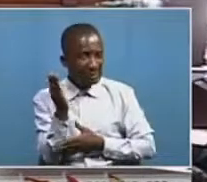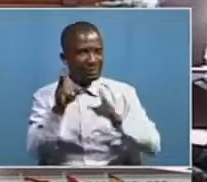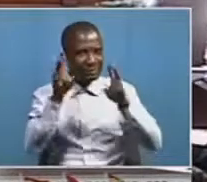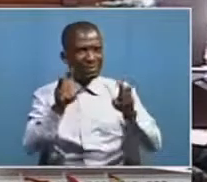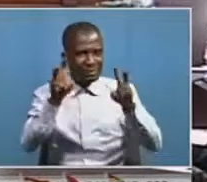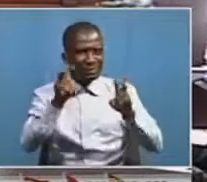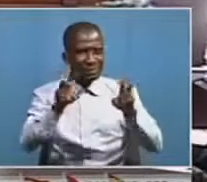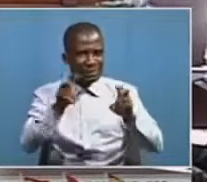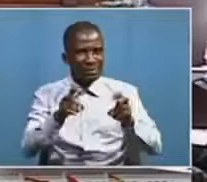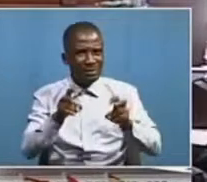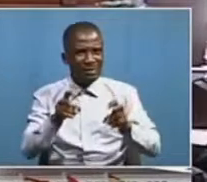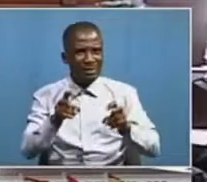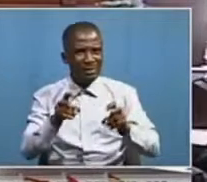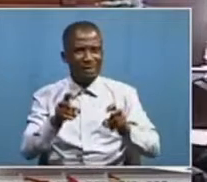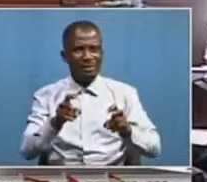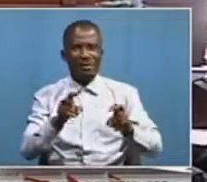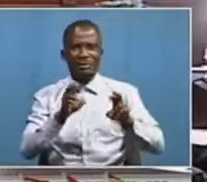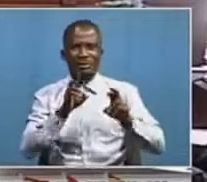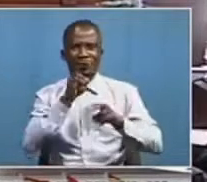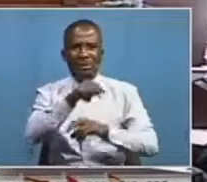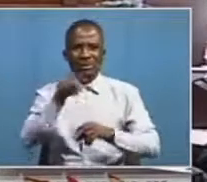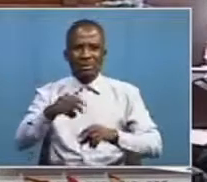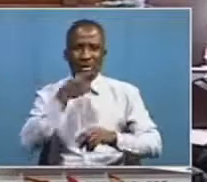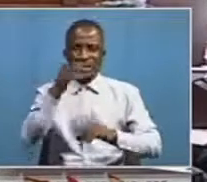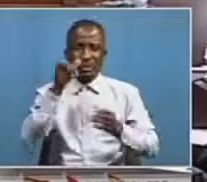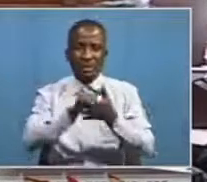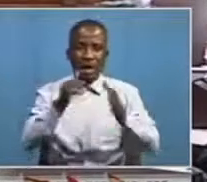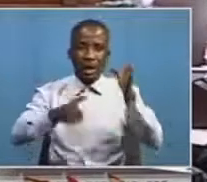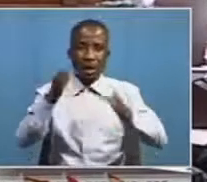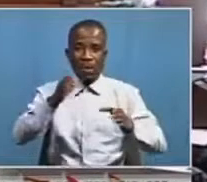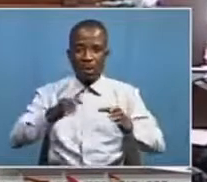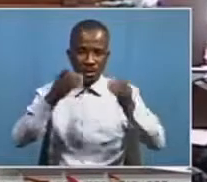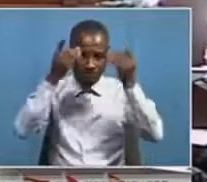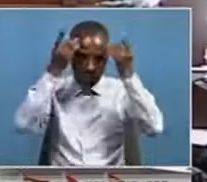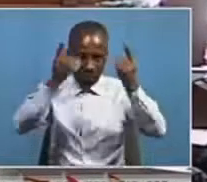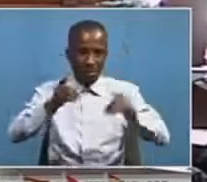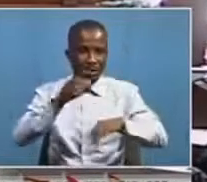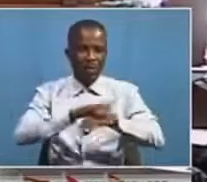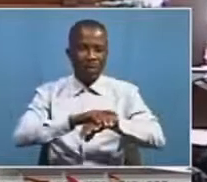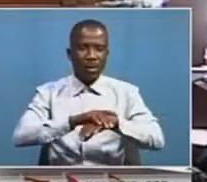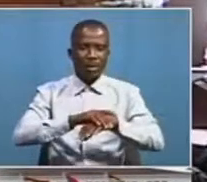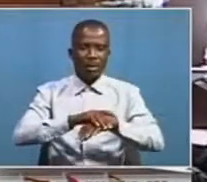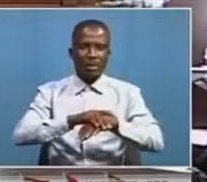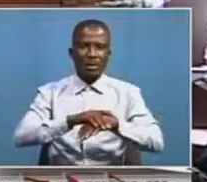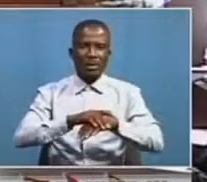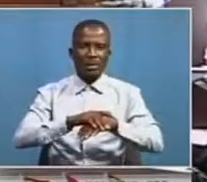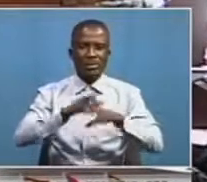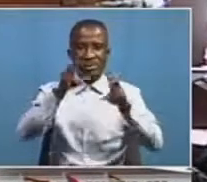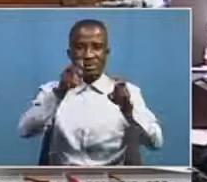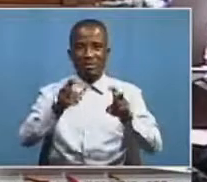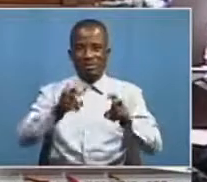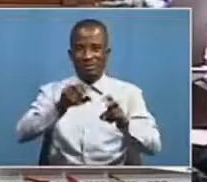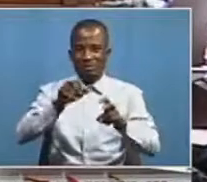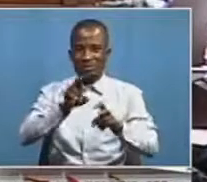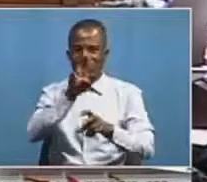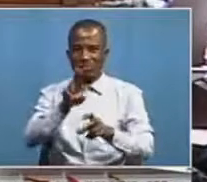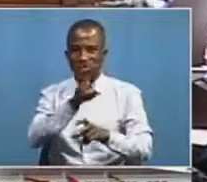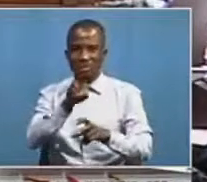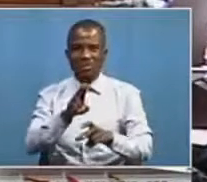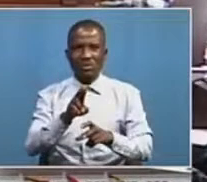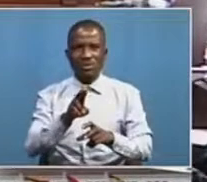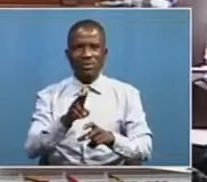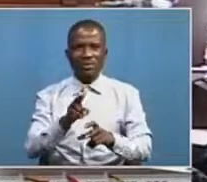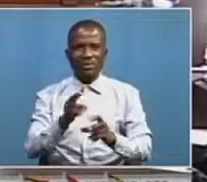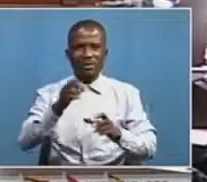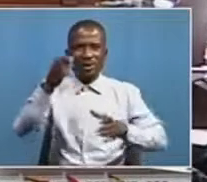by the respondent as a preliminary point, the court decided to deal with it alongside the determination of the substantive issues settled for the trial.